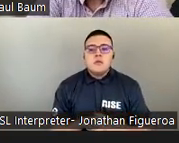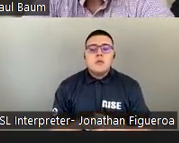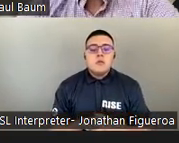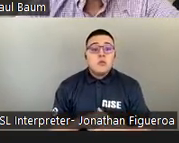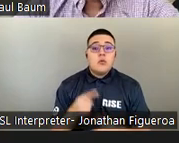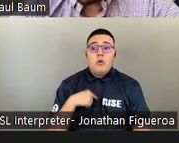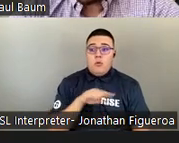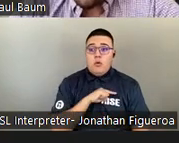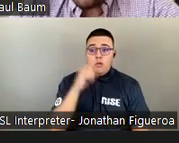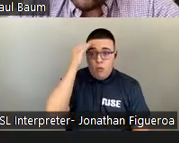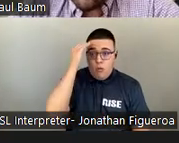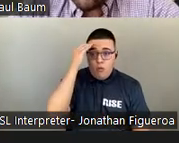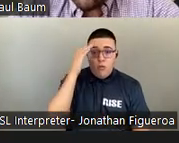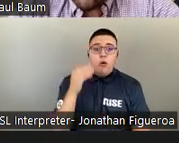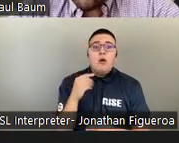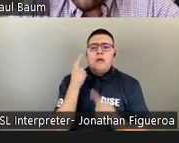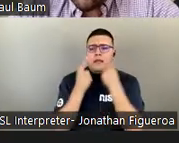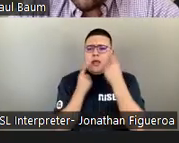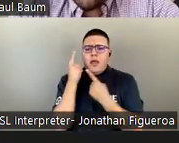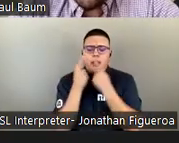We know, thinking about